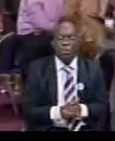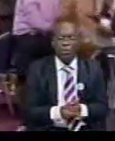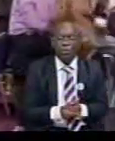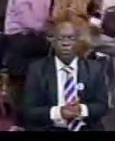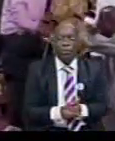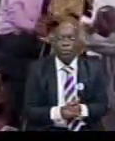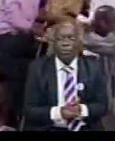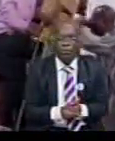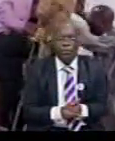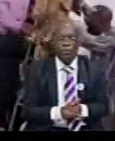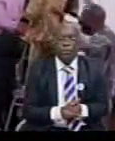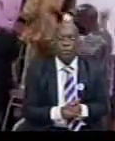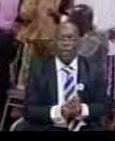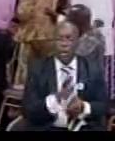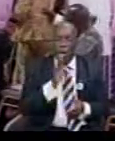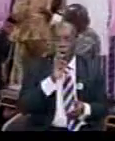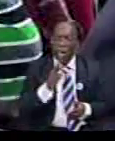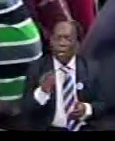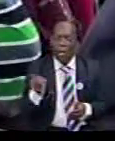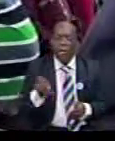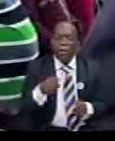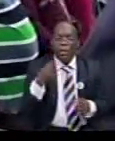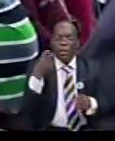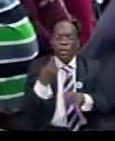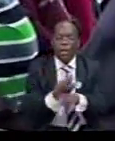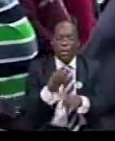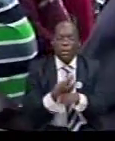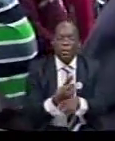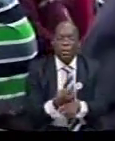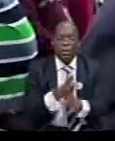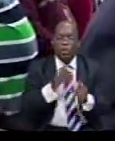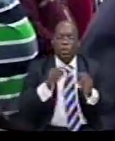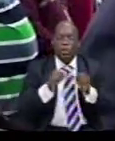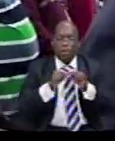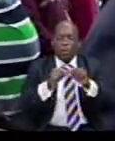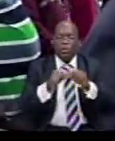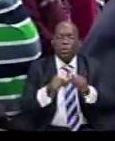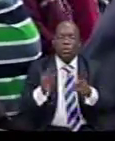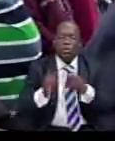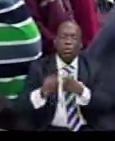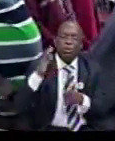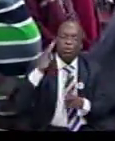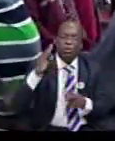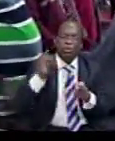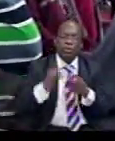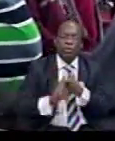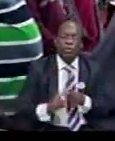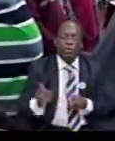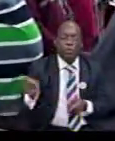Are they difficult? Go ahead and minister to them.